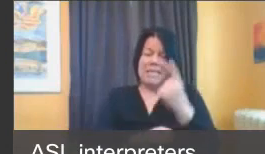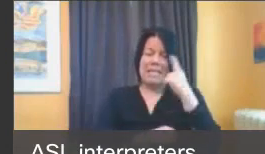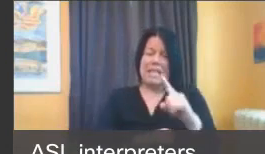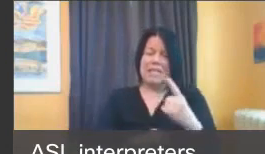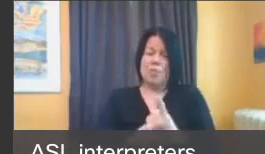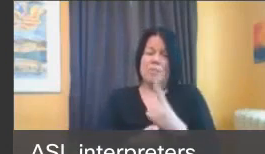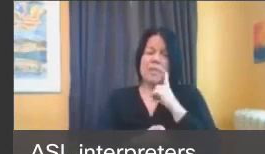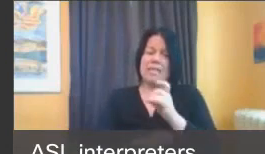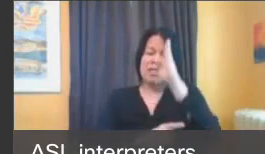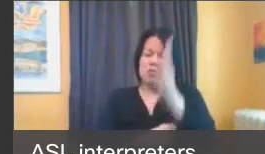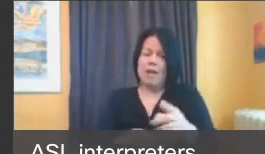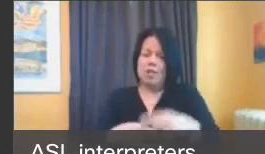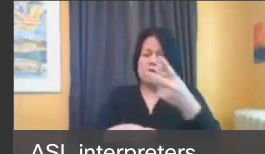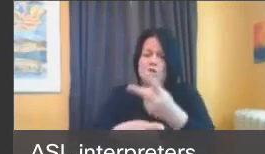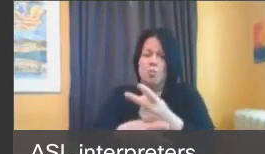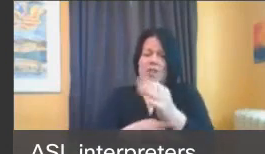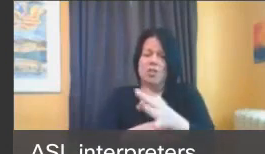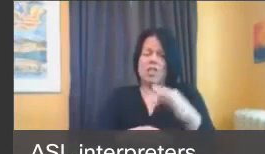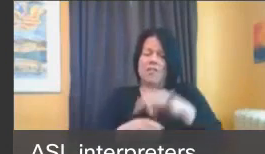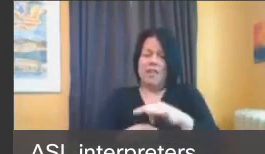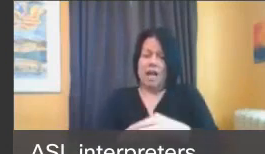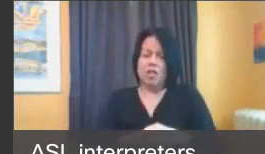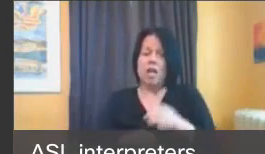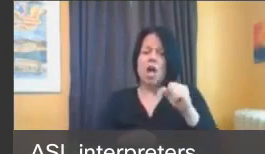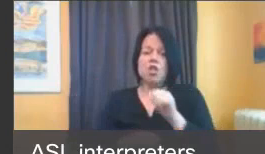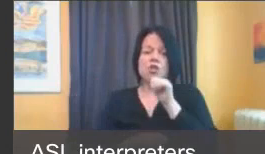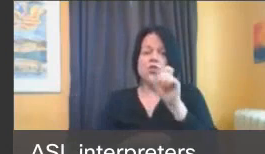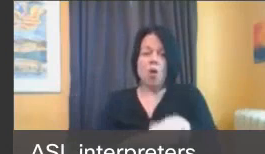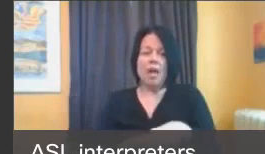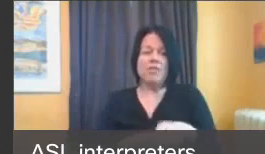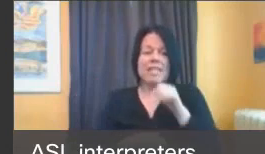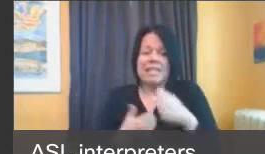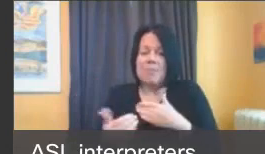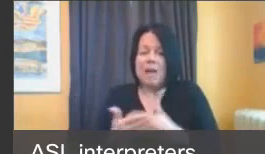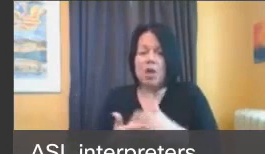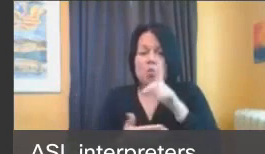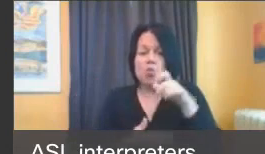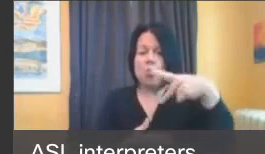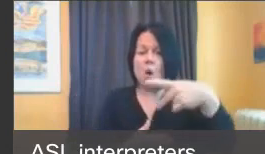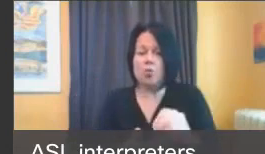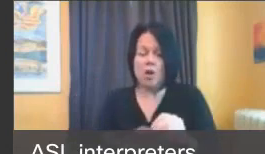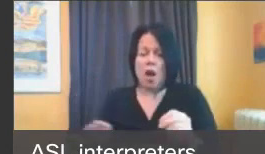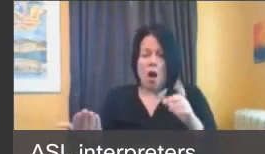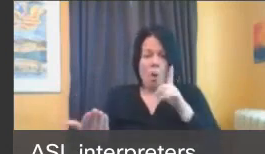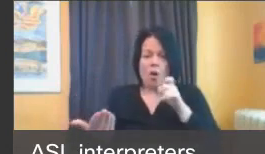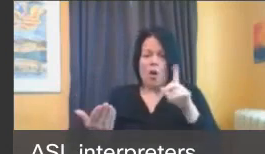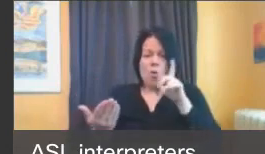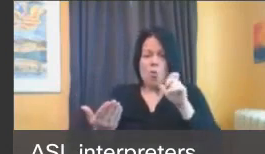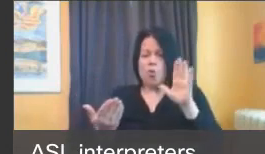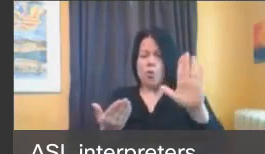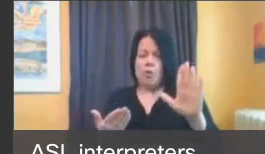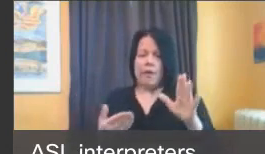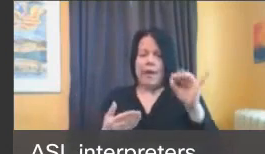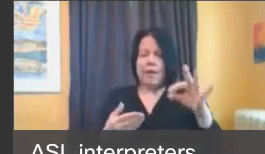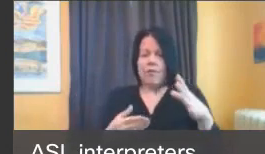going directly to the supervisor of elections. So you don't have to, it doesn't matter who the postmaster general is and whether or not your ballot